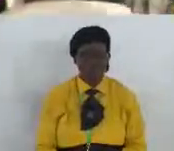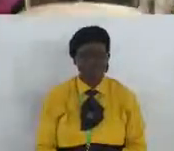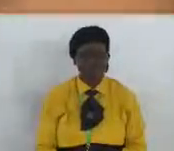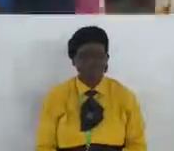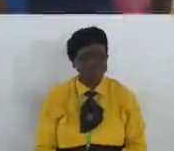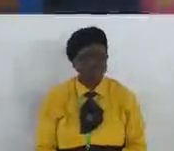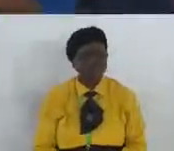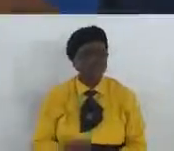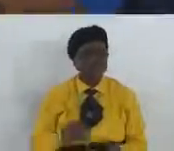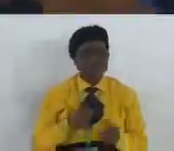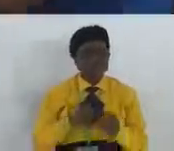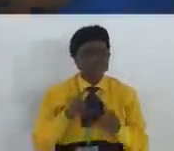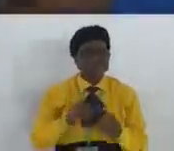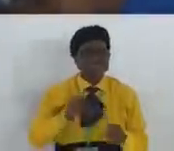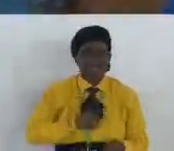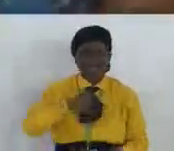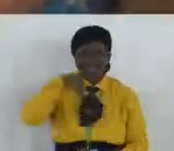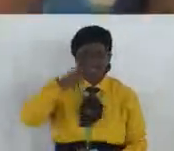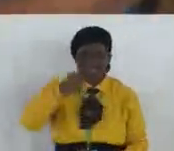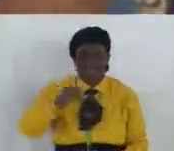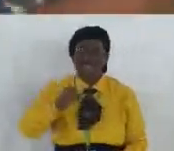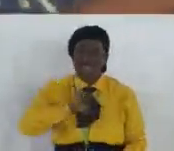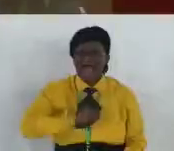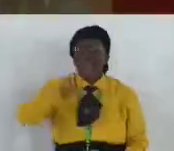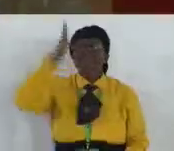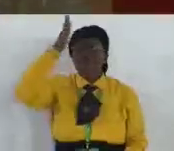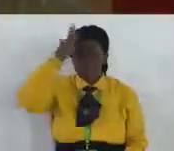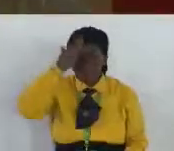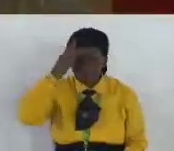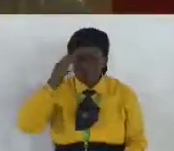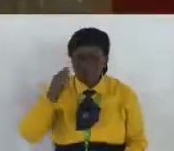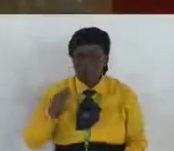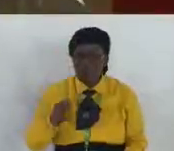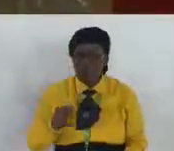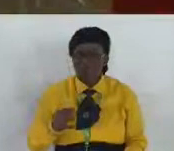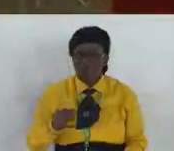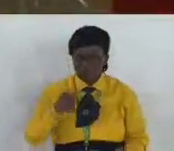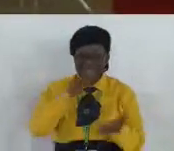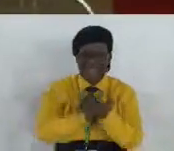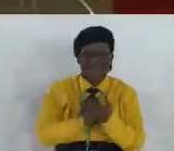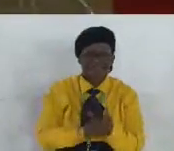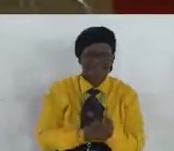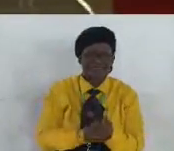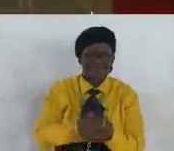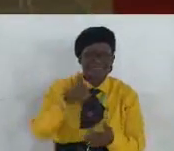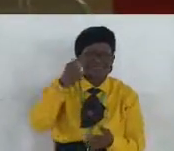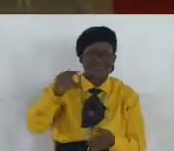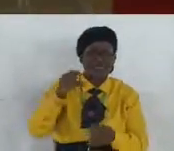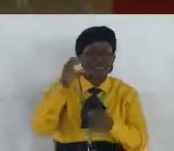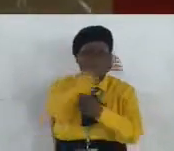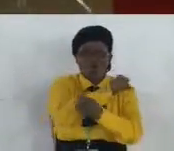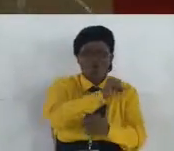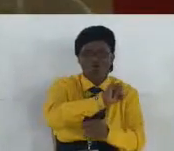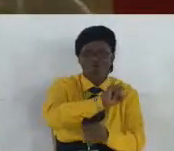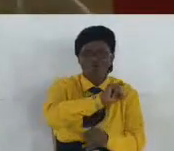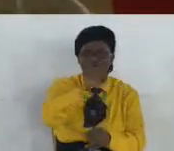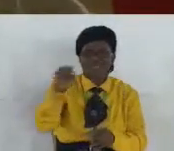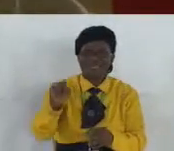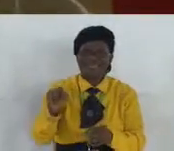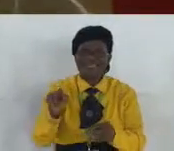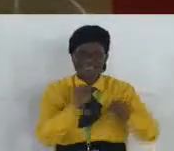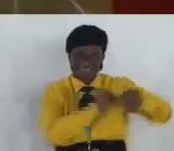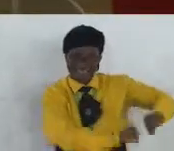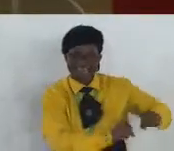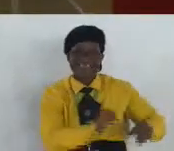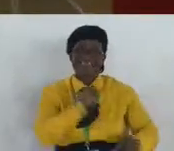And I said, I know, you know it, I know it, that the winning side is the shouting